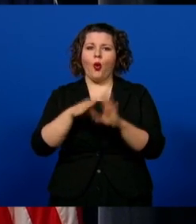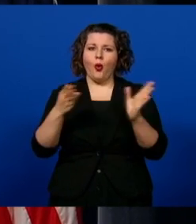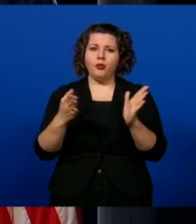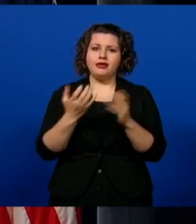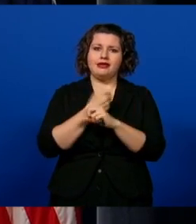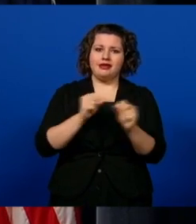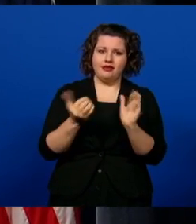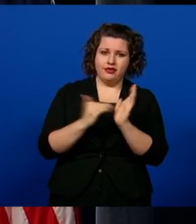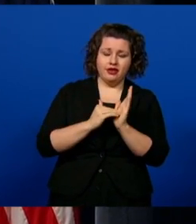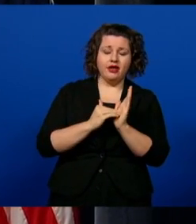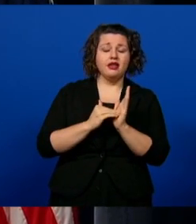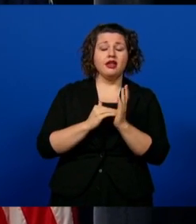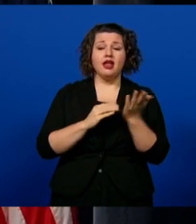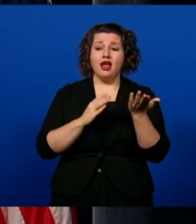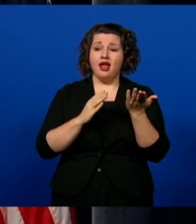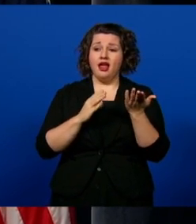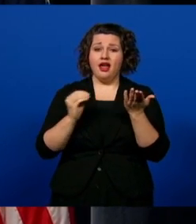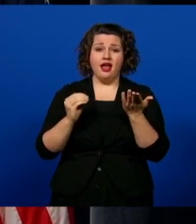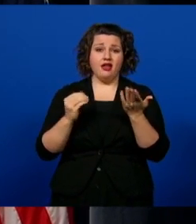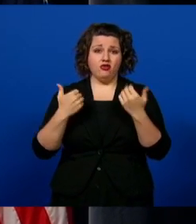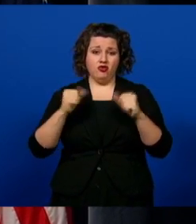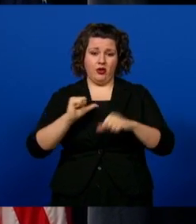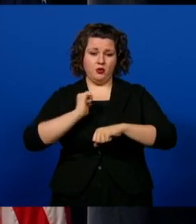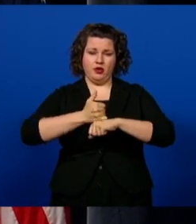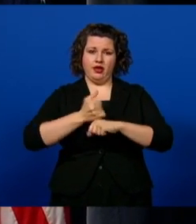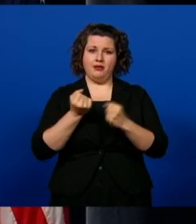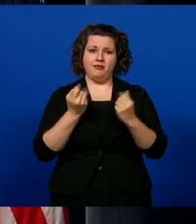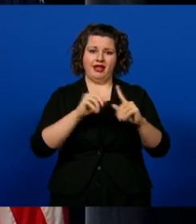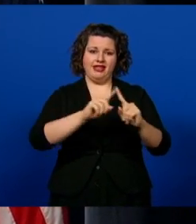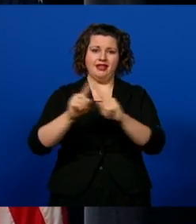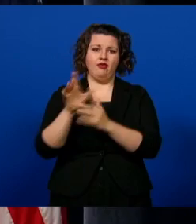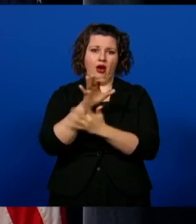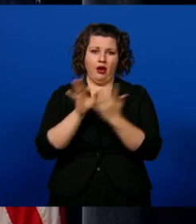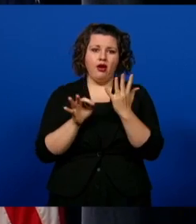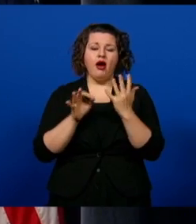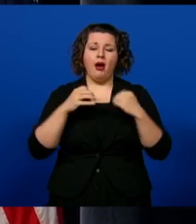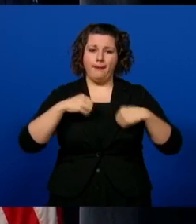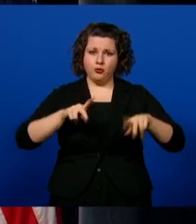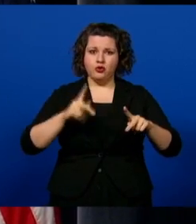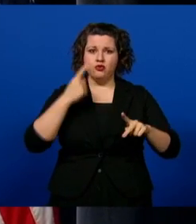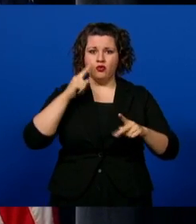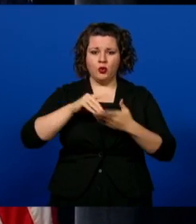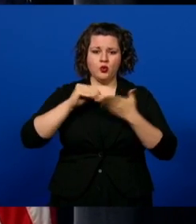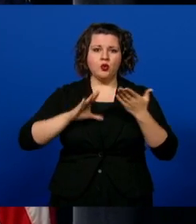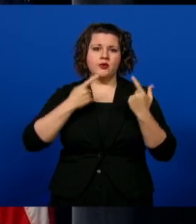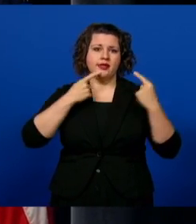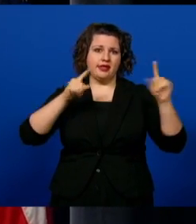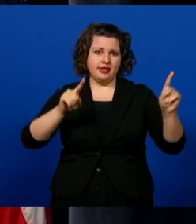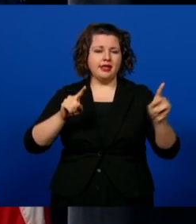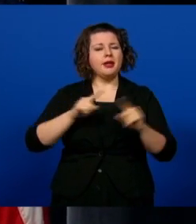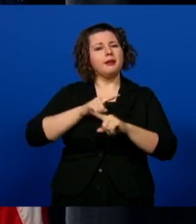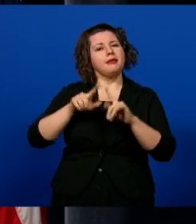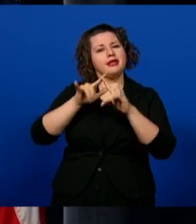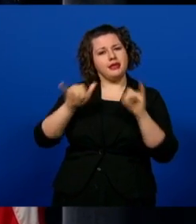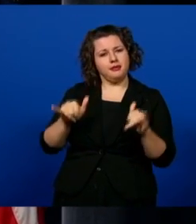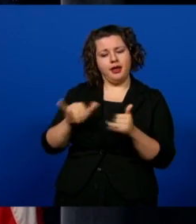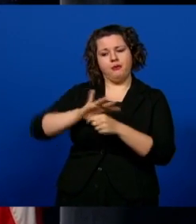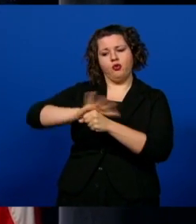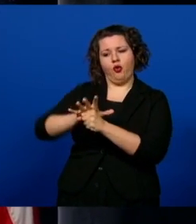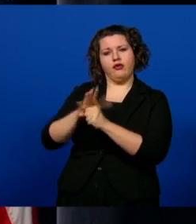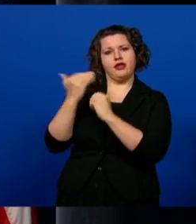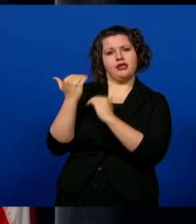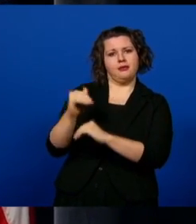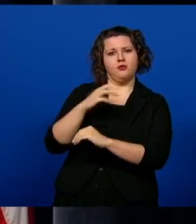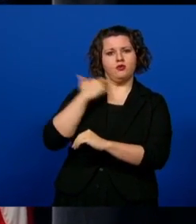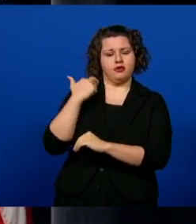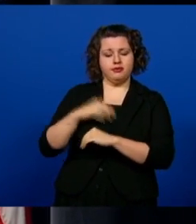as much opportunity as possible for students to succeed while mitigating the risk of COVID-19. As districts design their